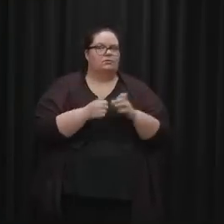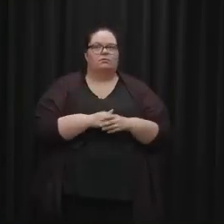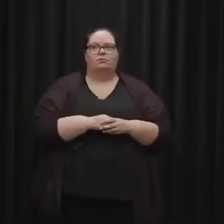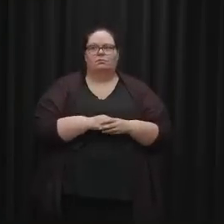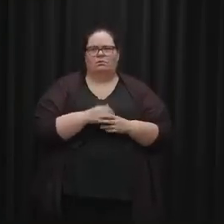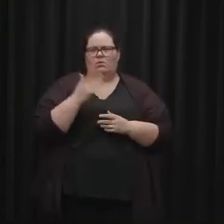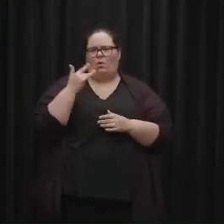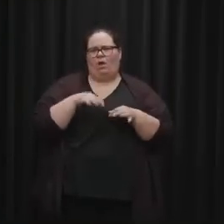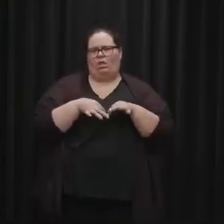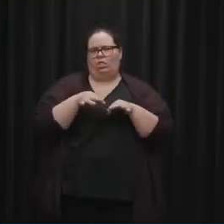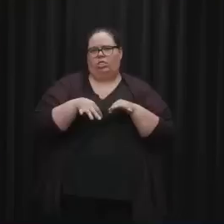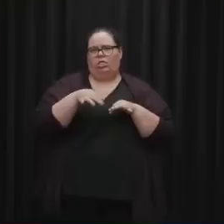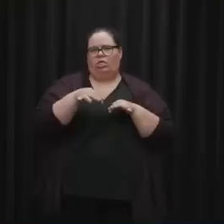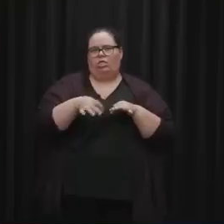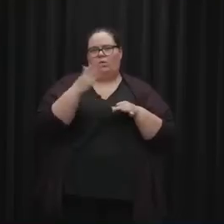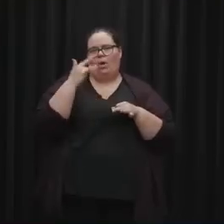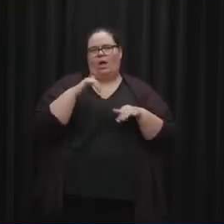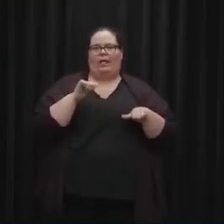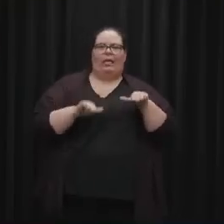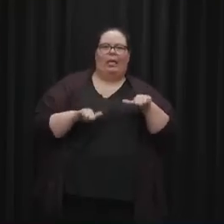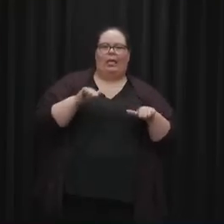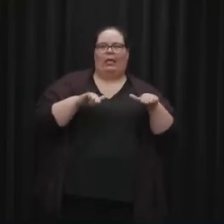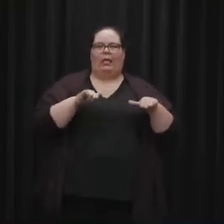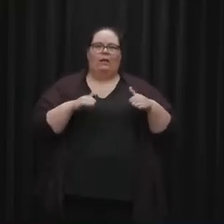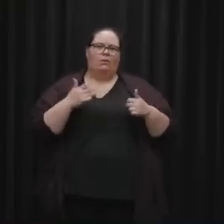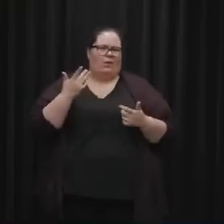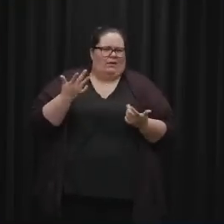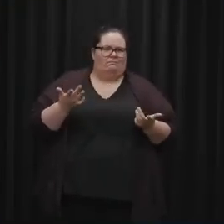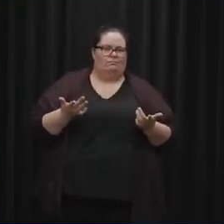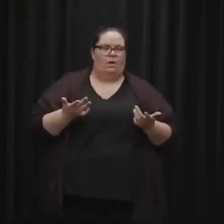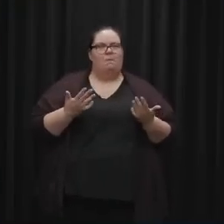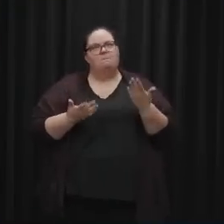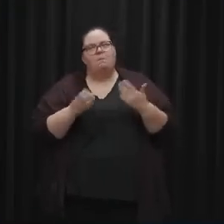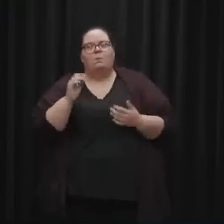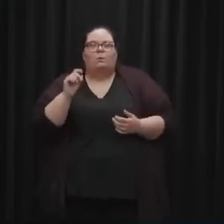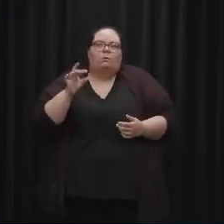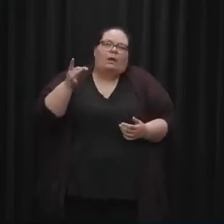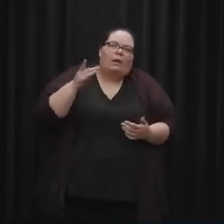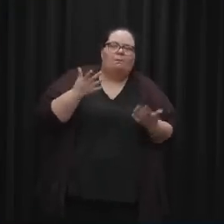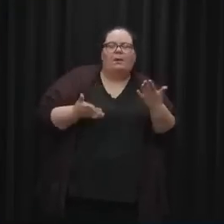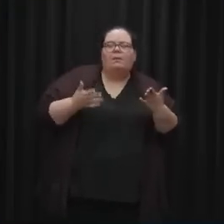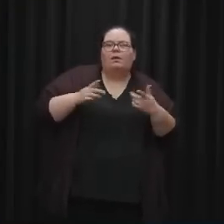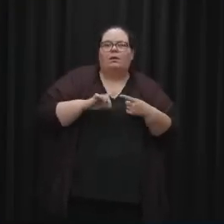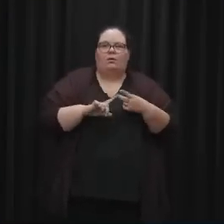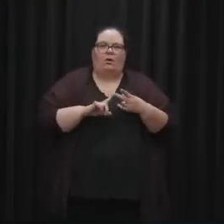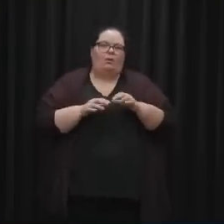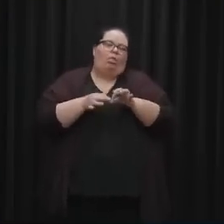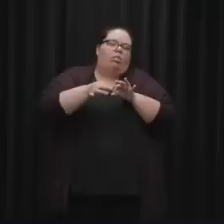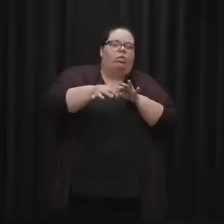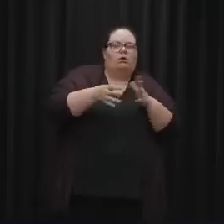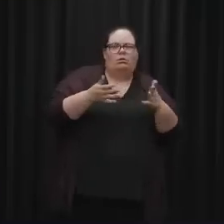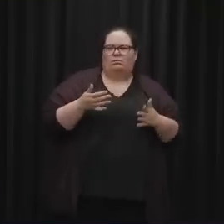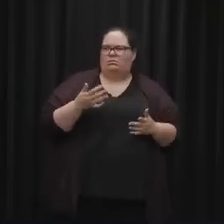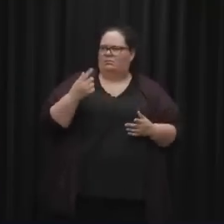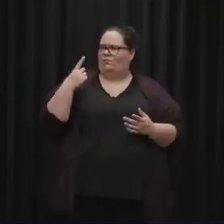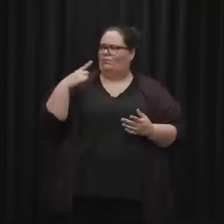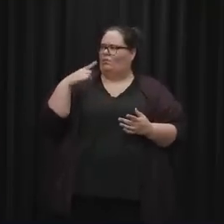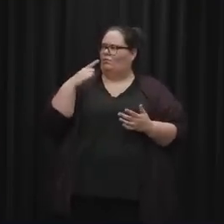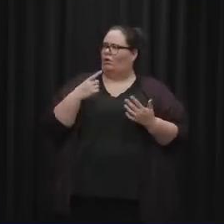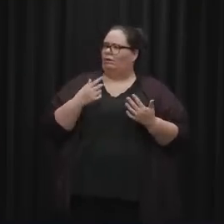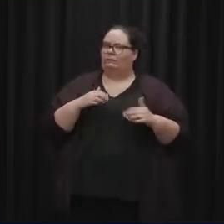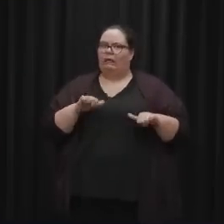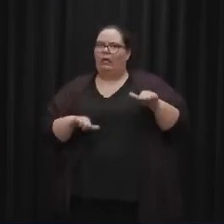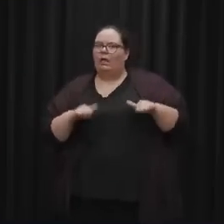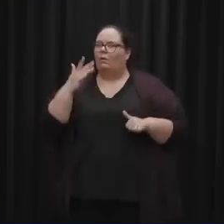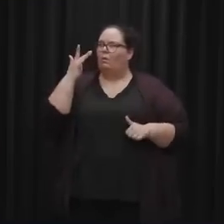I'm wondering why there seems to be a reluctancy. Why are we delaying and saying, well, maybe only by October 8th or maybe even later? What is the hesitation